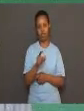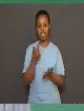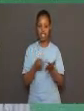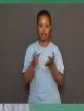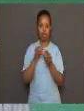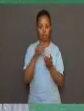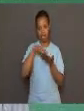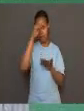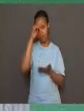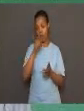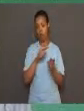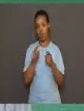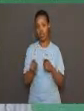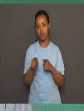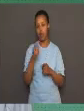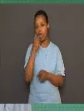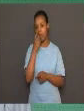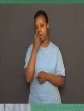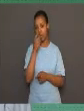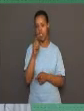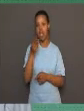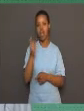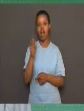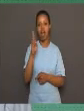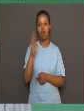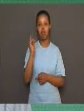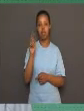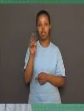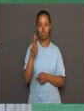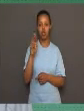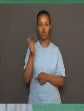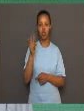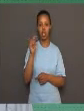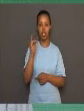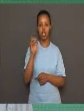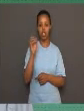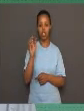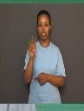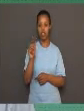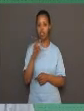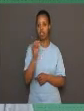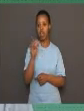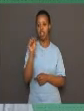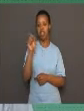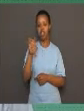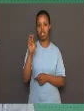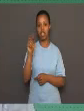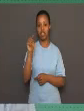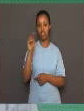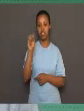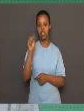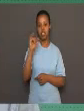also learned about habituation and sensitization. We learned